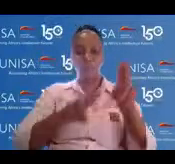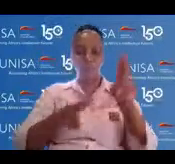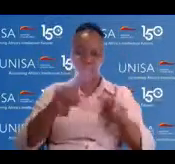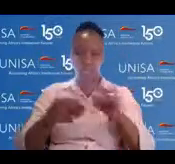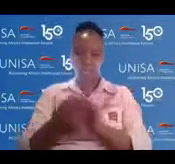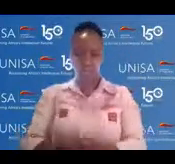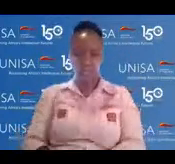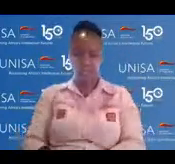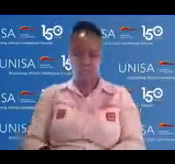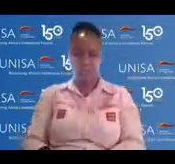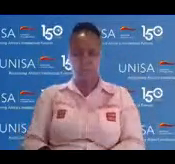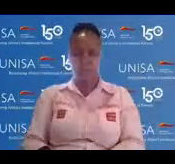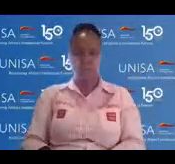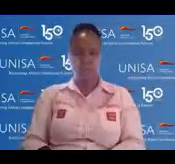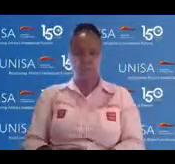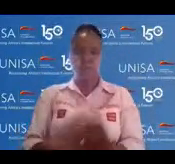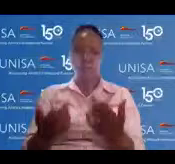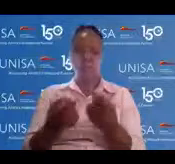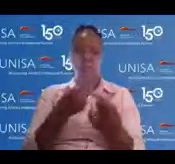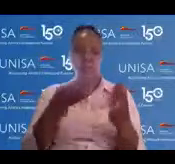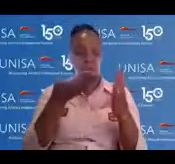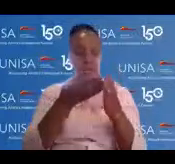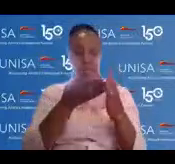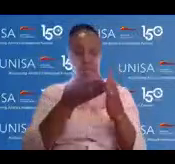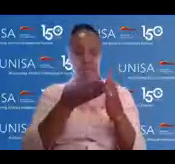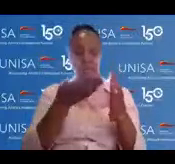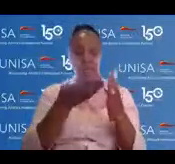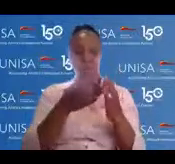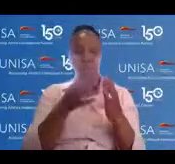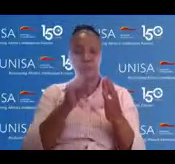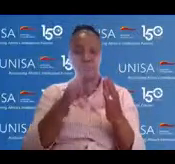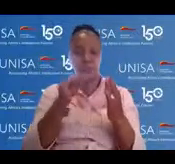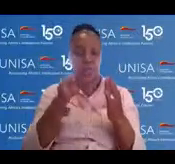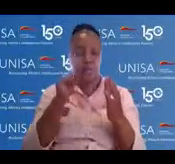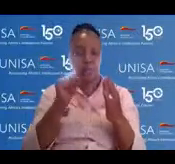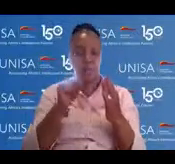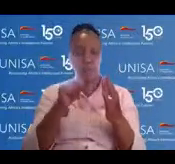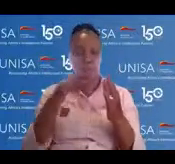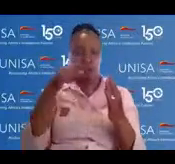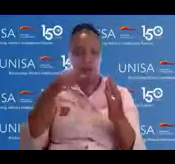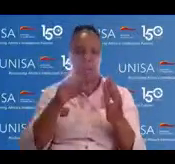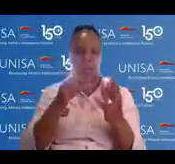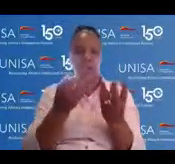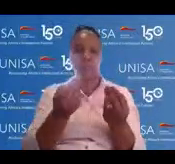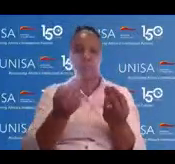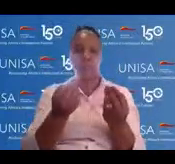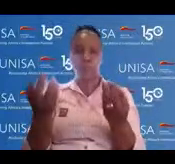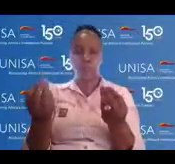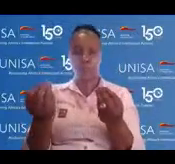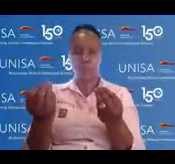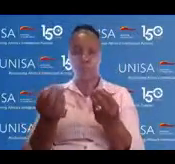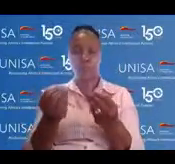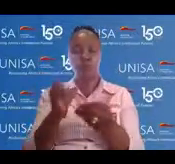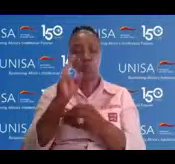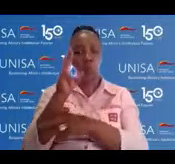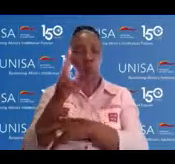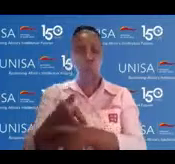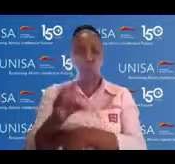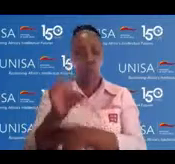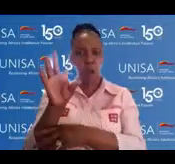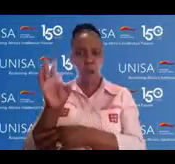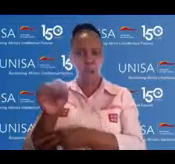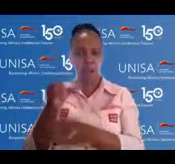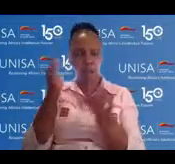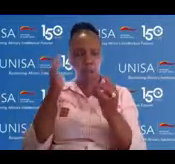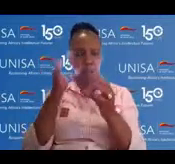So from here, we scan the QR code, and basically it's going to ask you if your information is correct. You just select